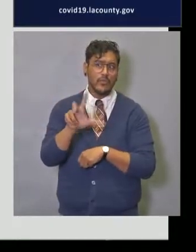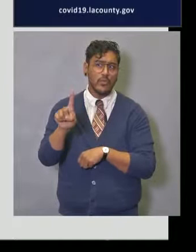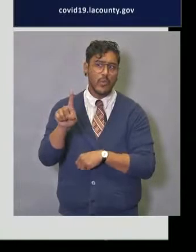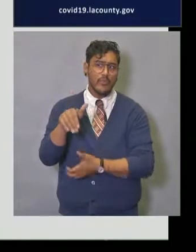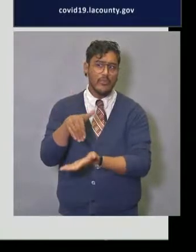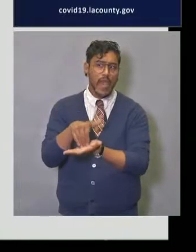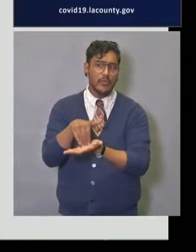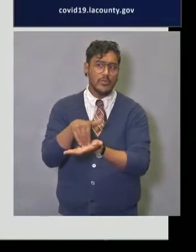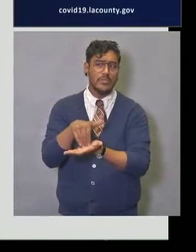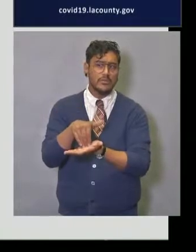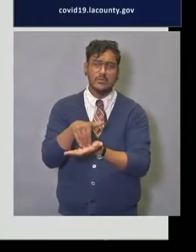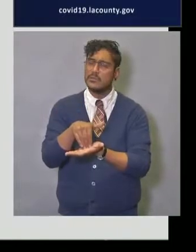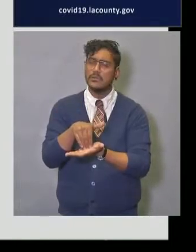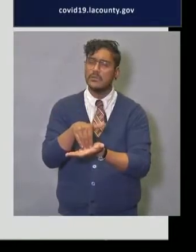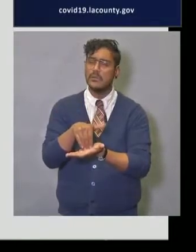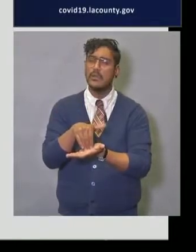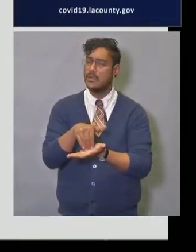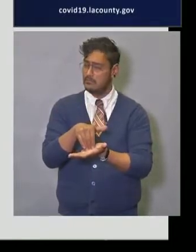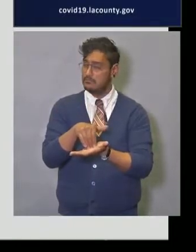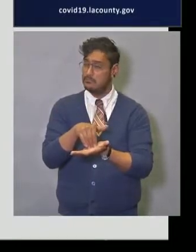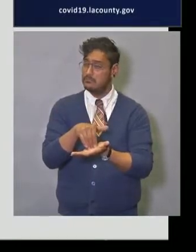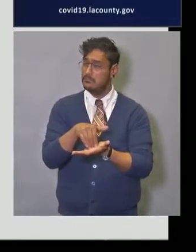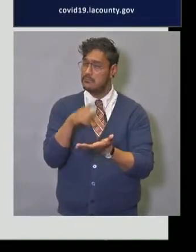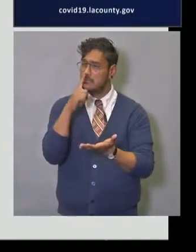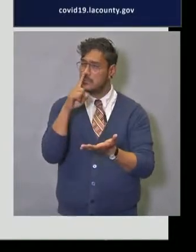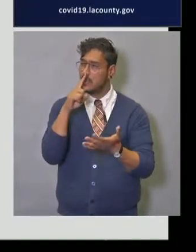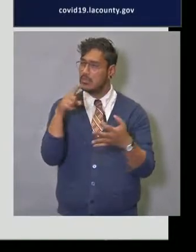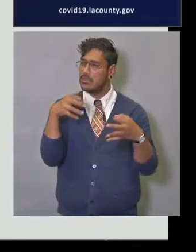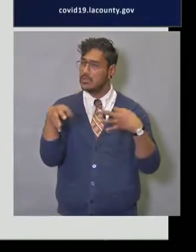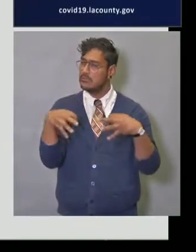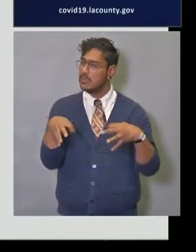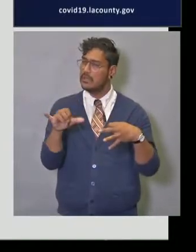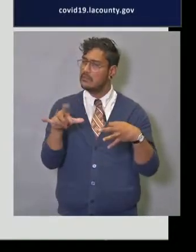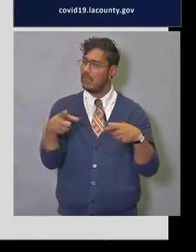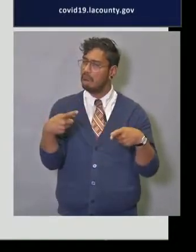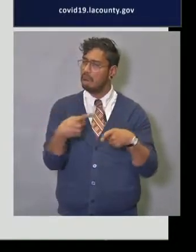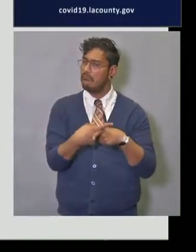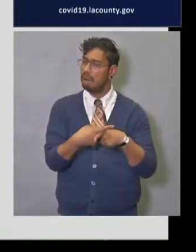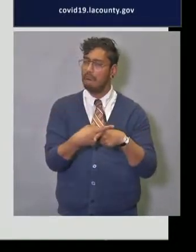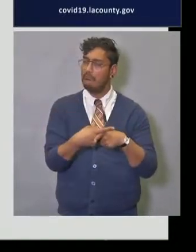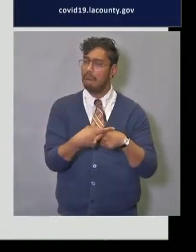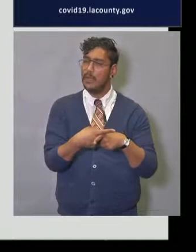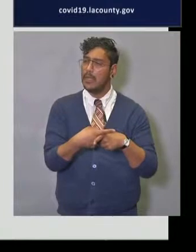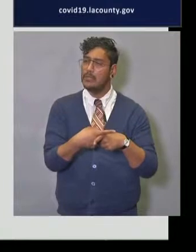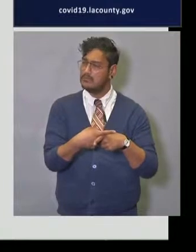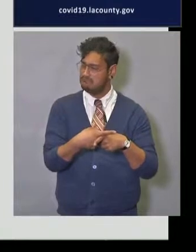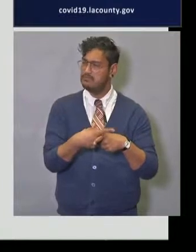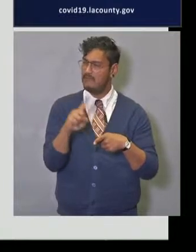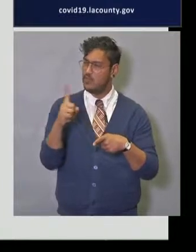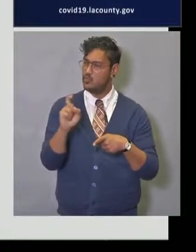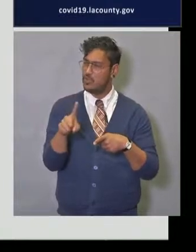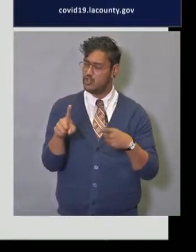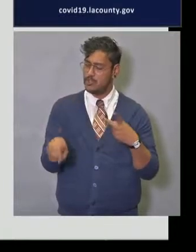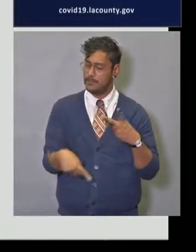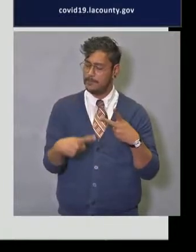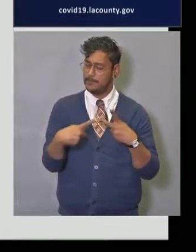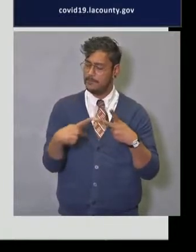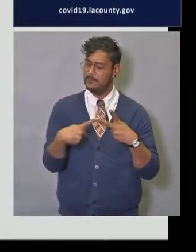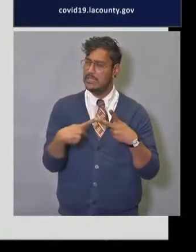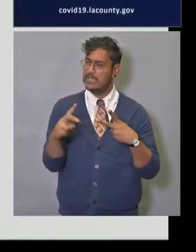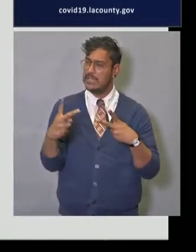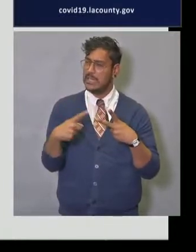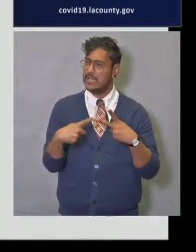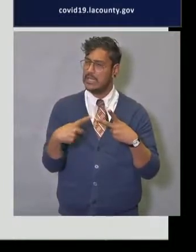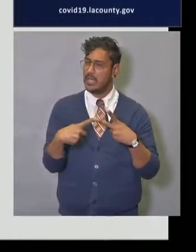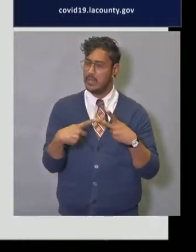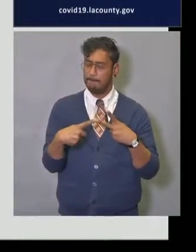1,831,000 and change. Can you explain the disparity in that? That's my first question, and my second question